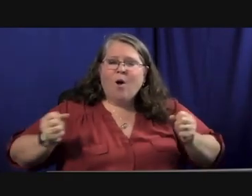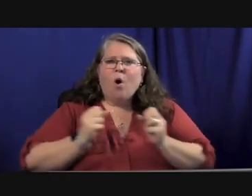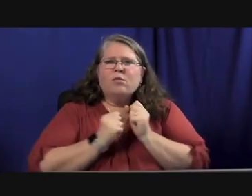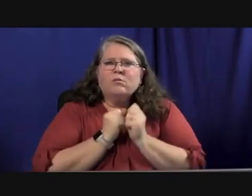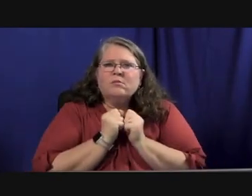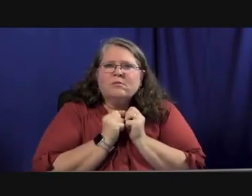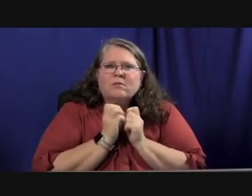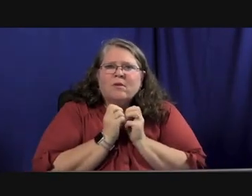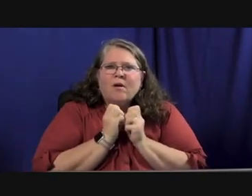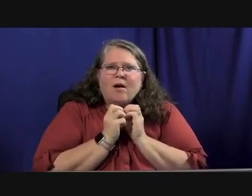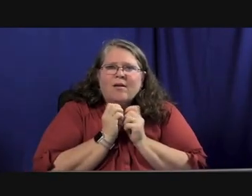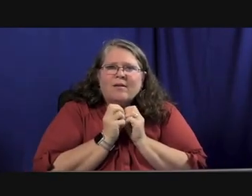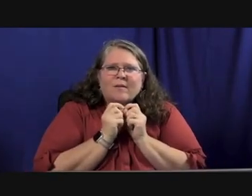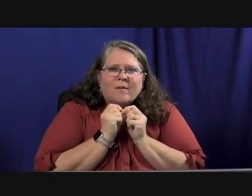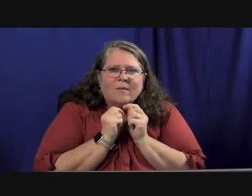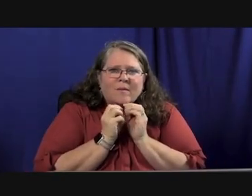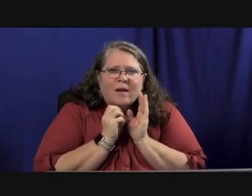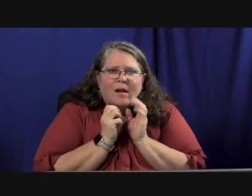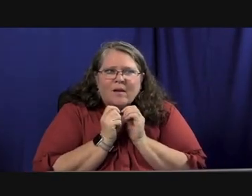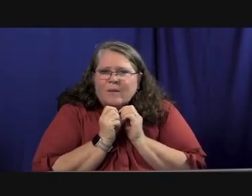sign very small.